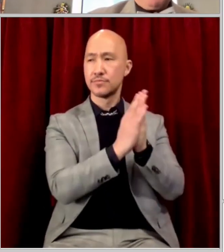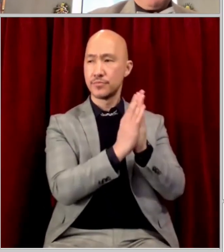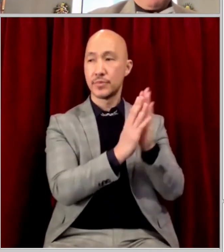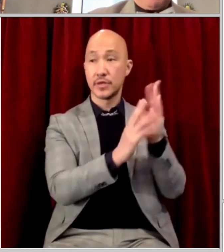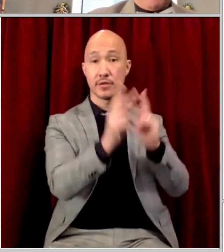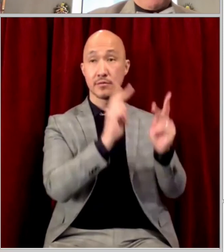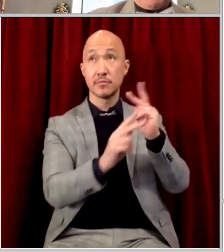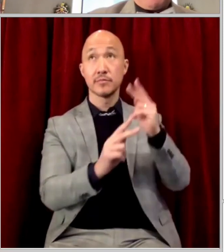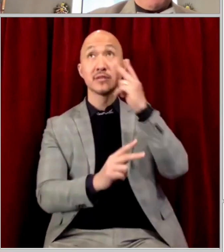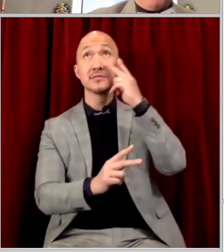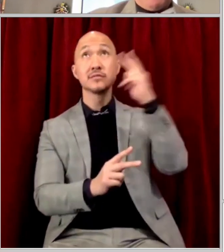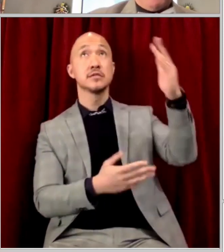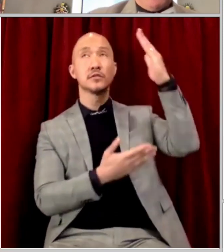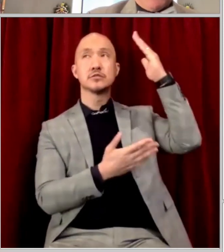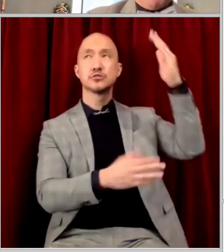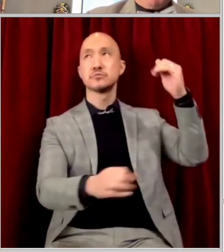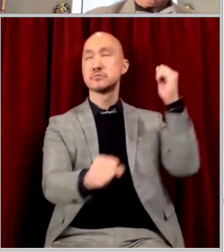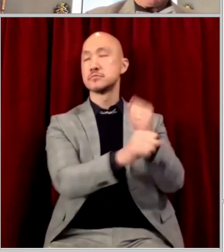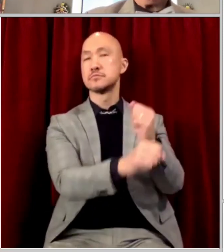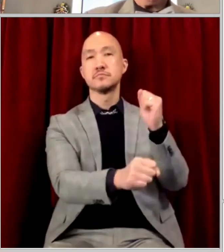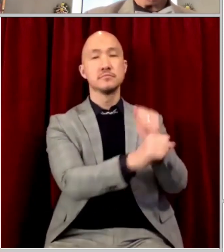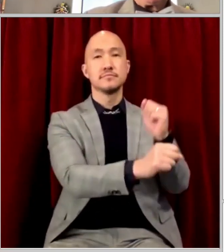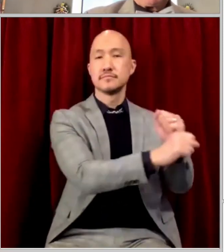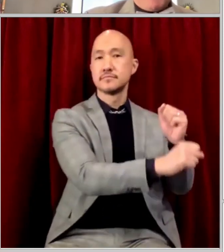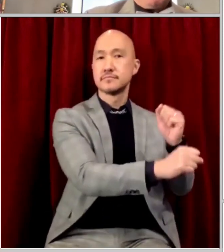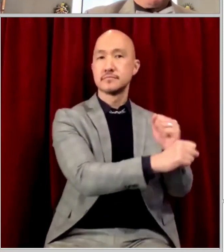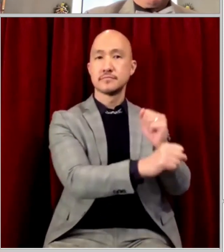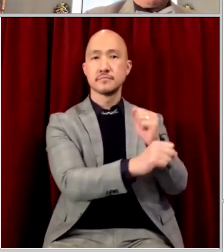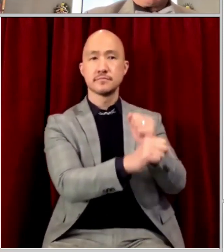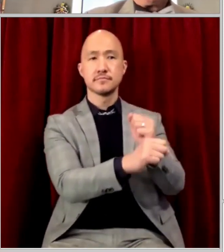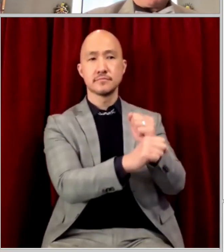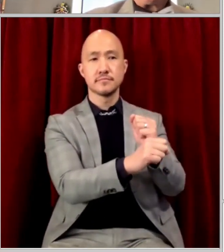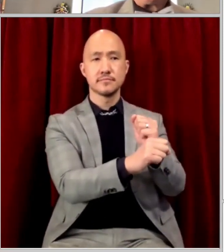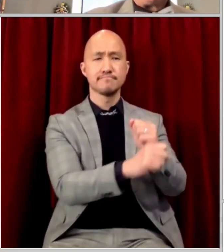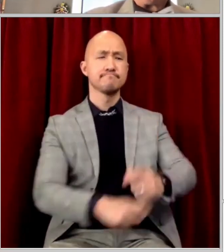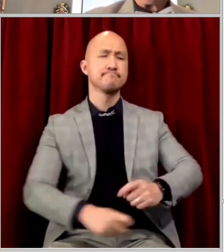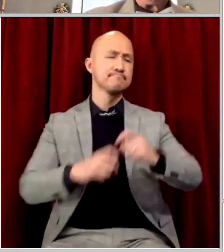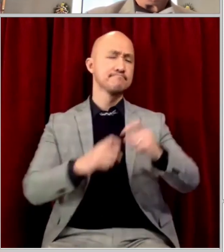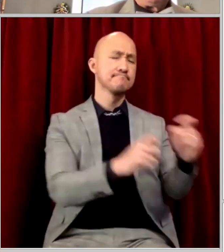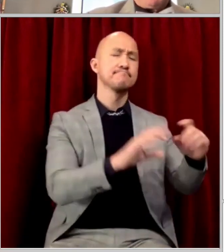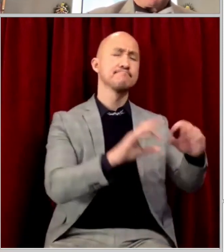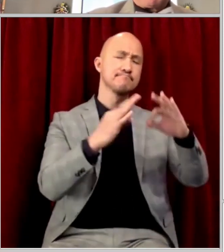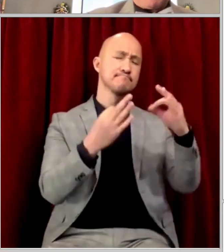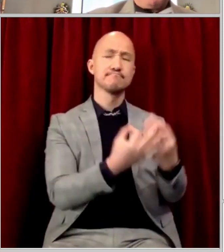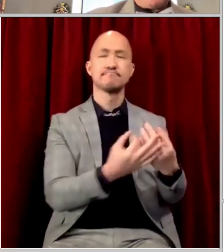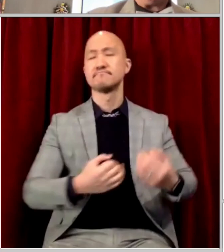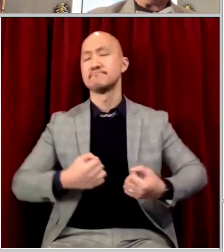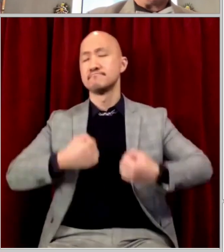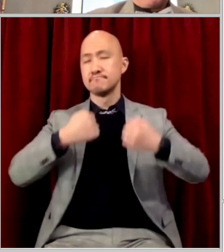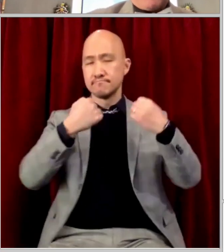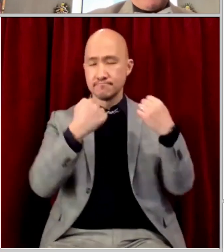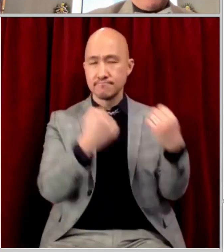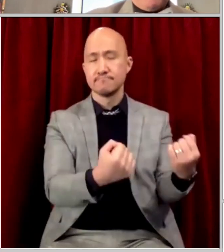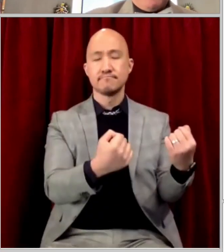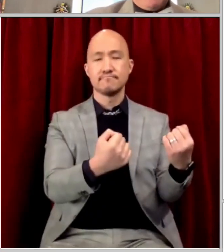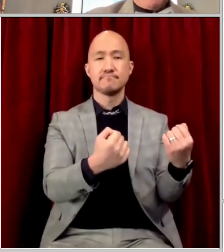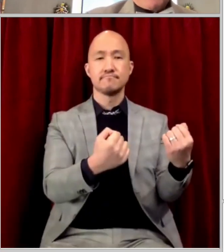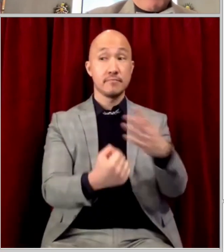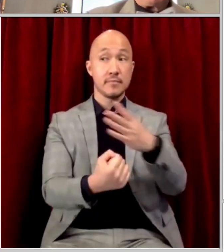hand working in their lives. We pray for you to strengthen our family members in the Ukraine and in